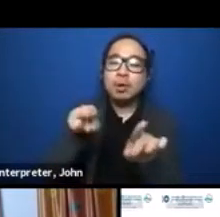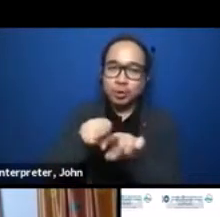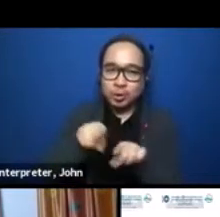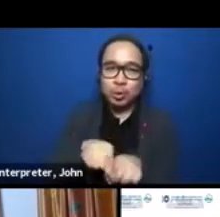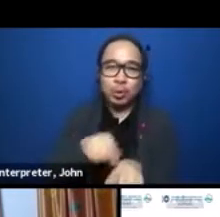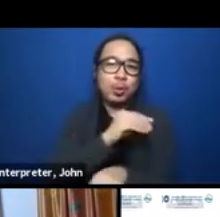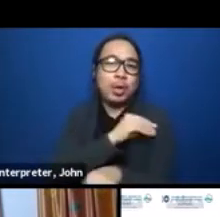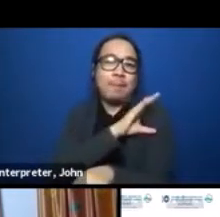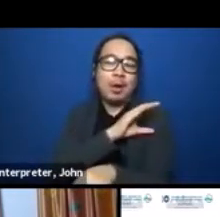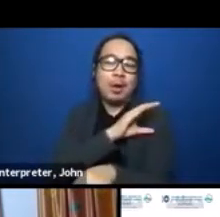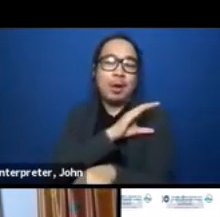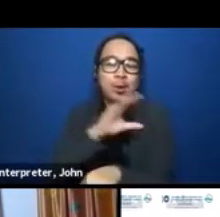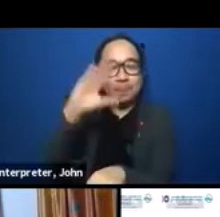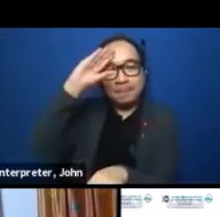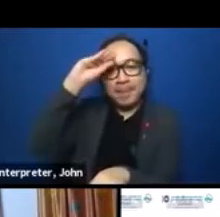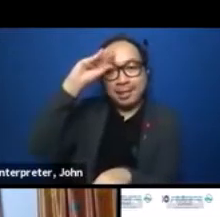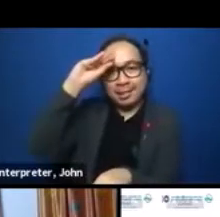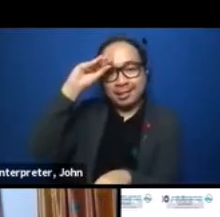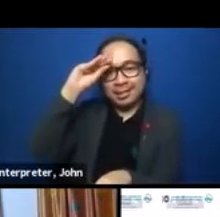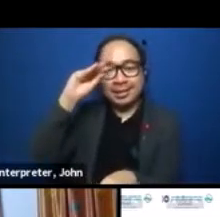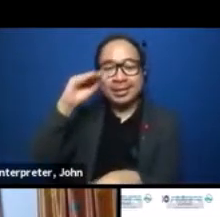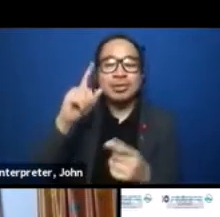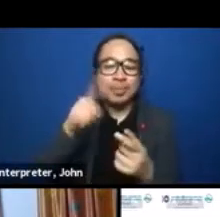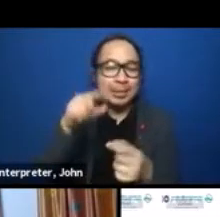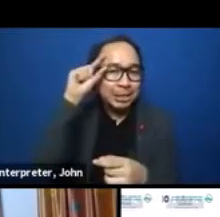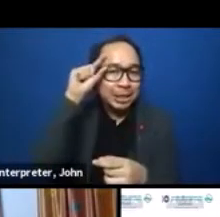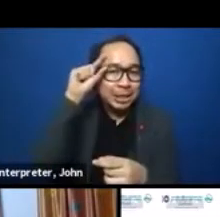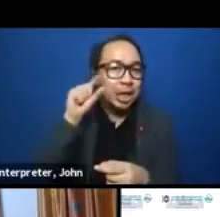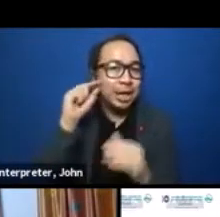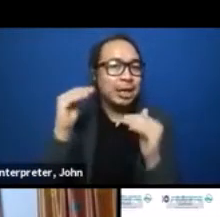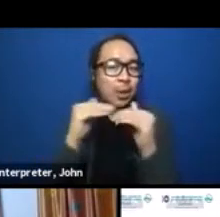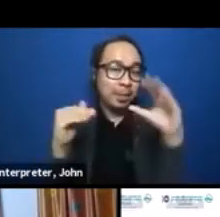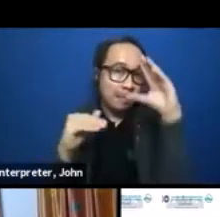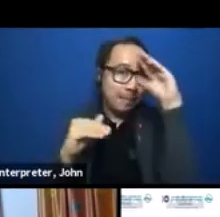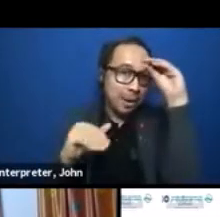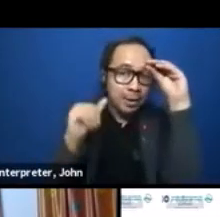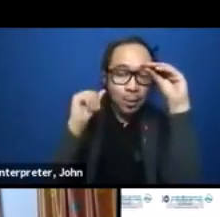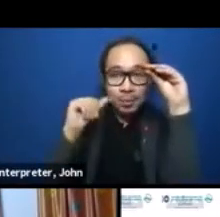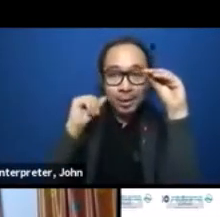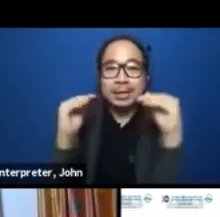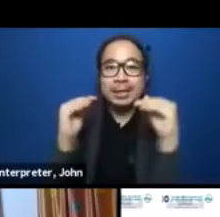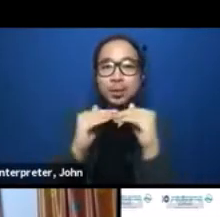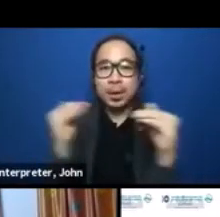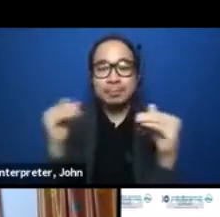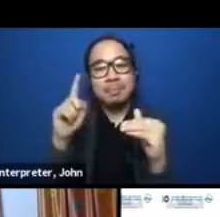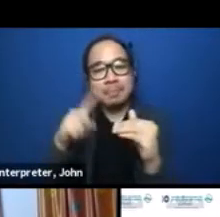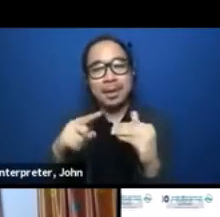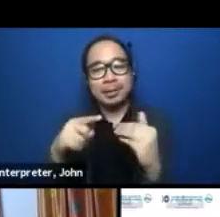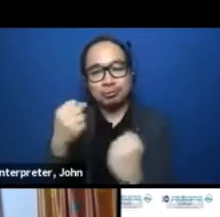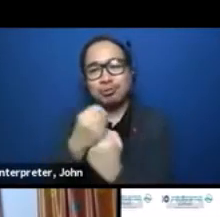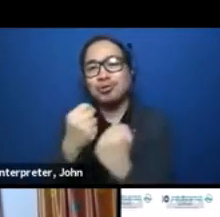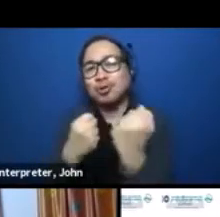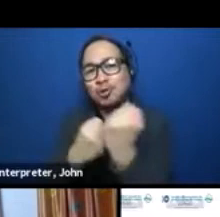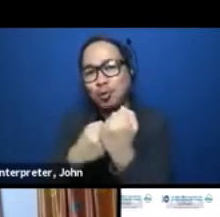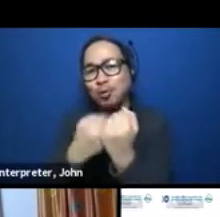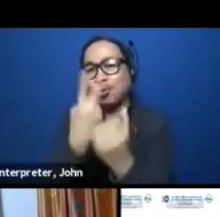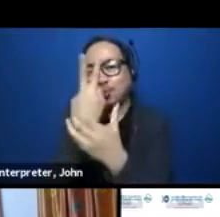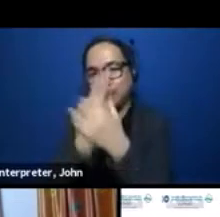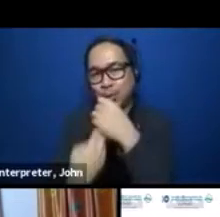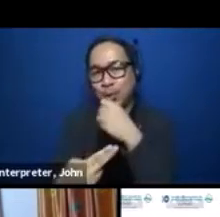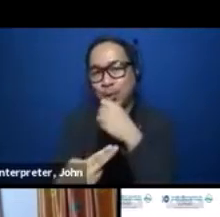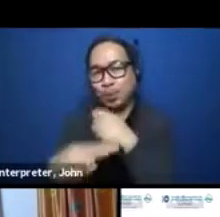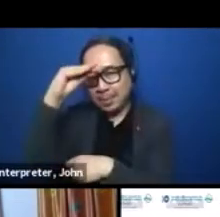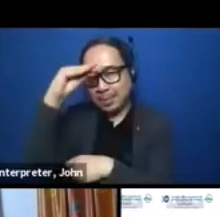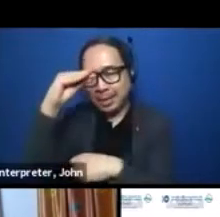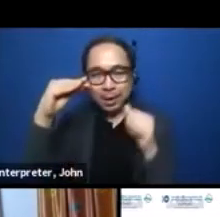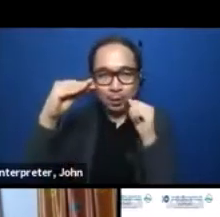for the gender equality also, we also need to work hand in hand with the men's group. And then